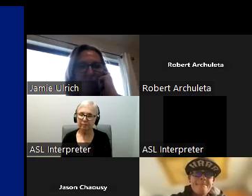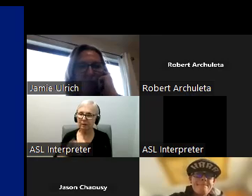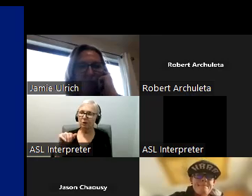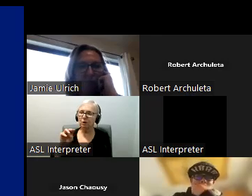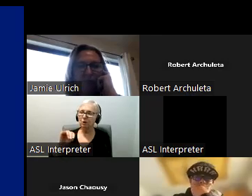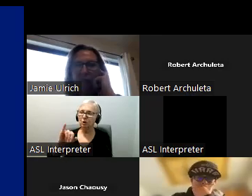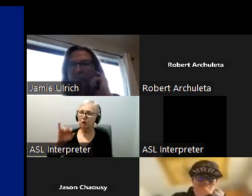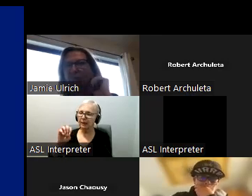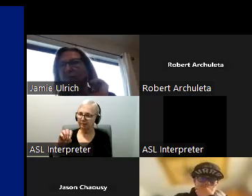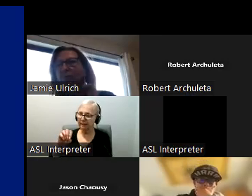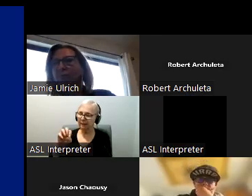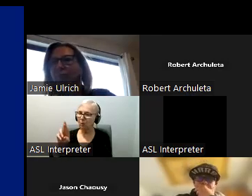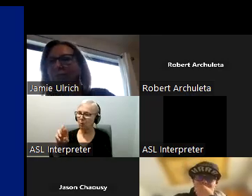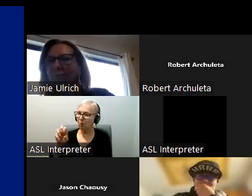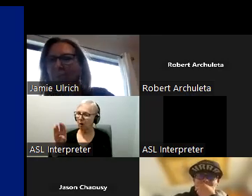I see both your hands up.